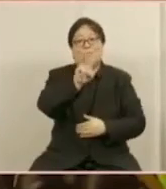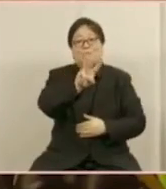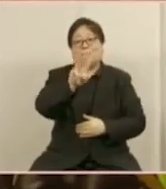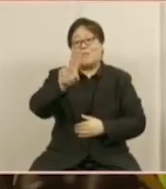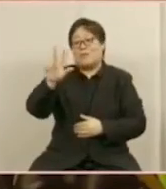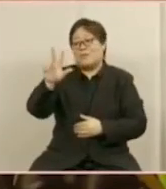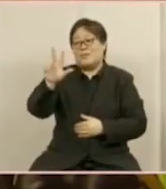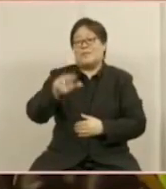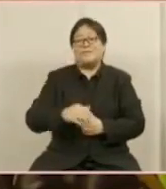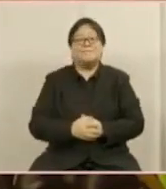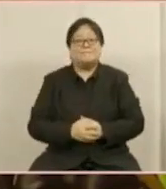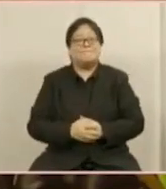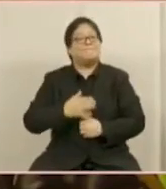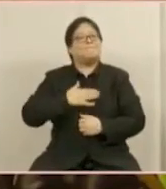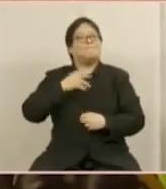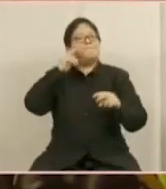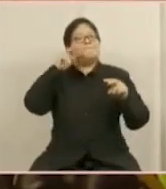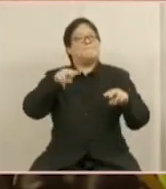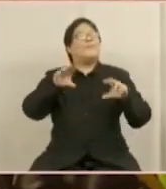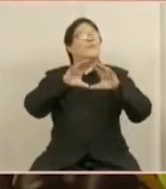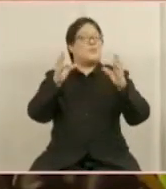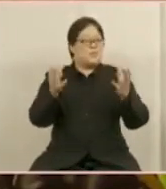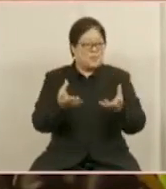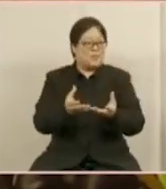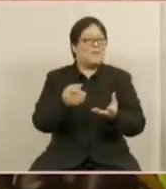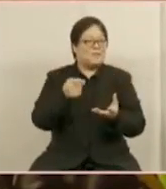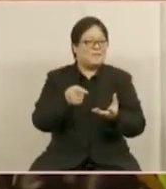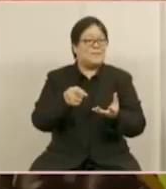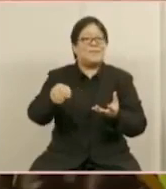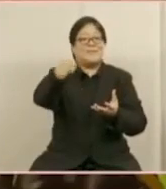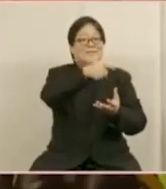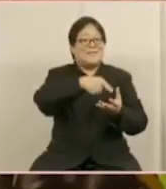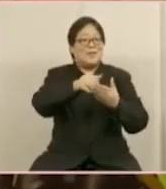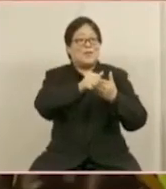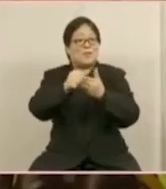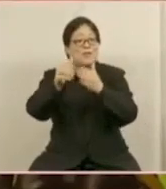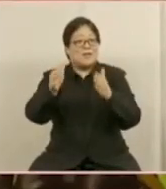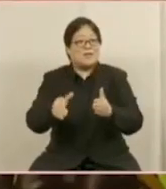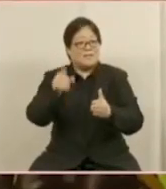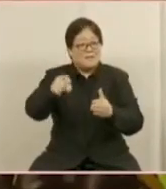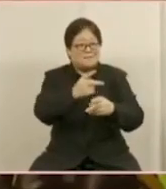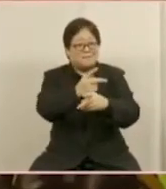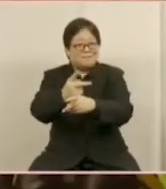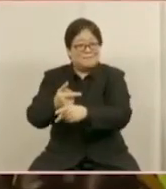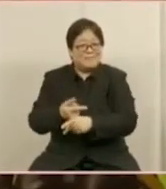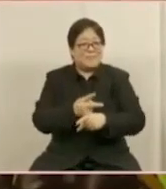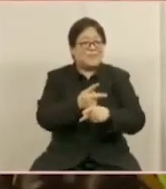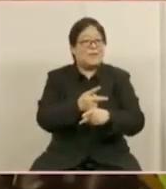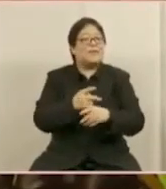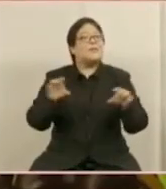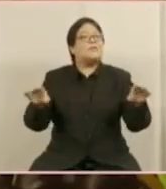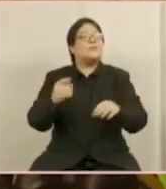view the world in this case the world's leader should care and do